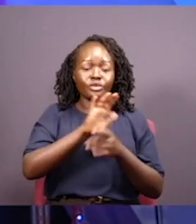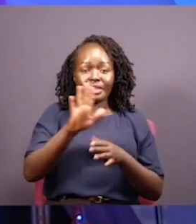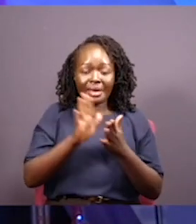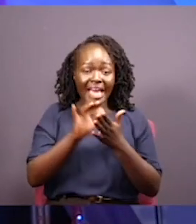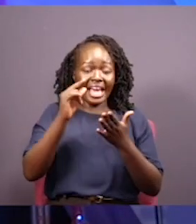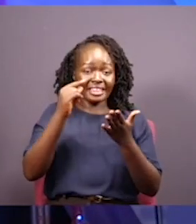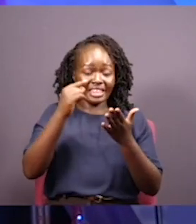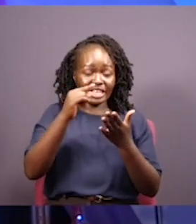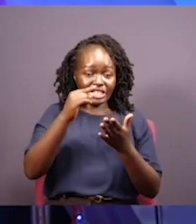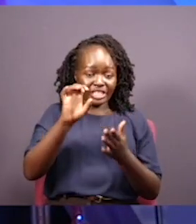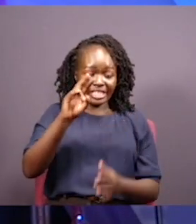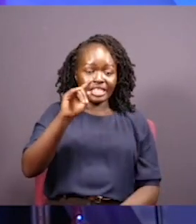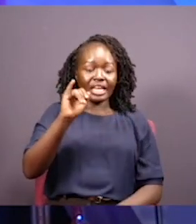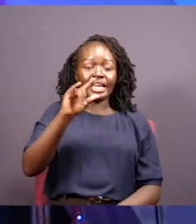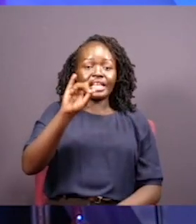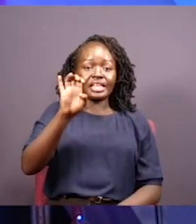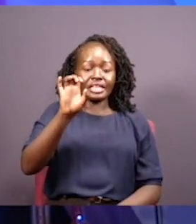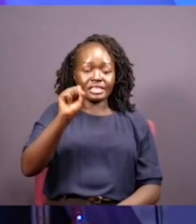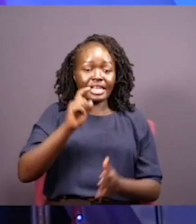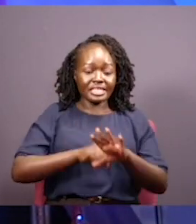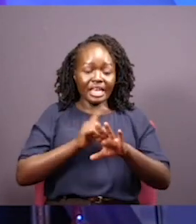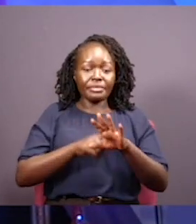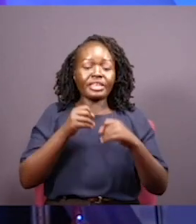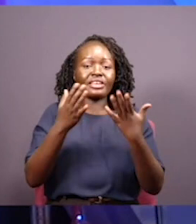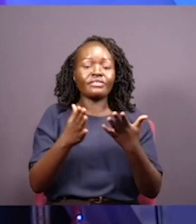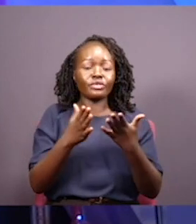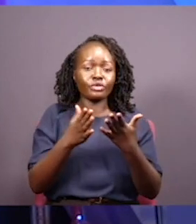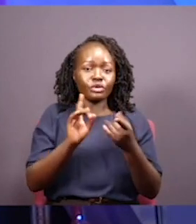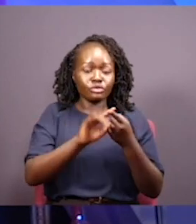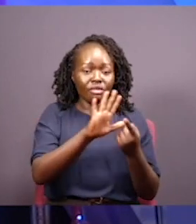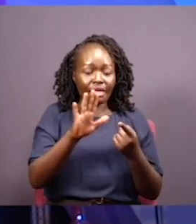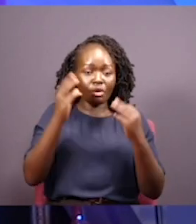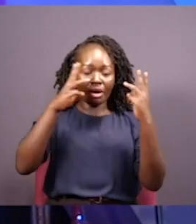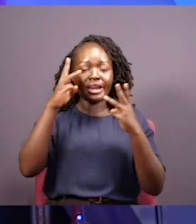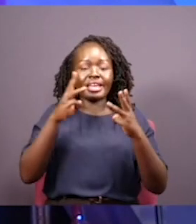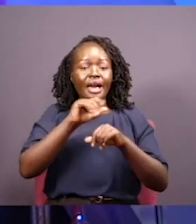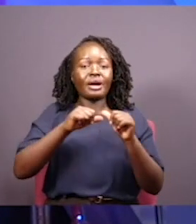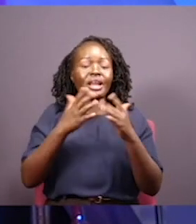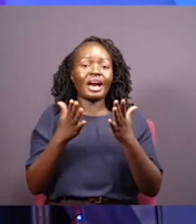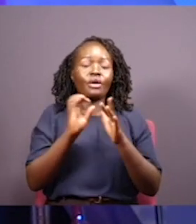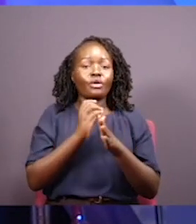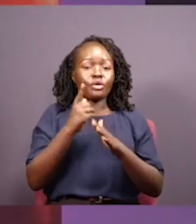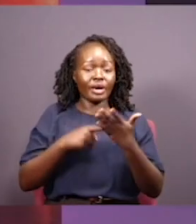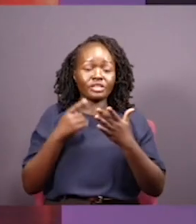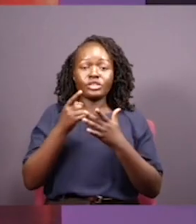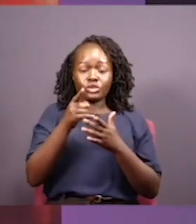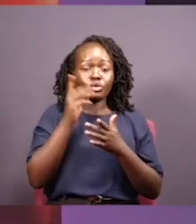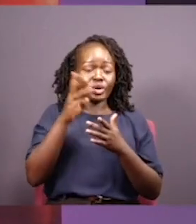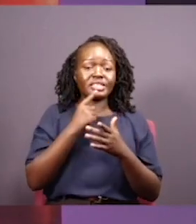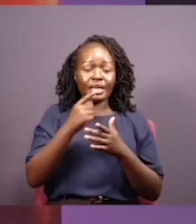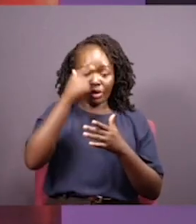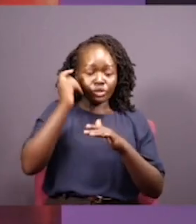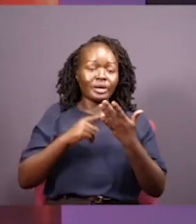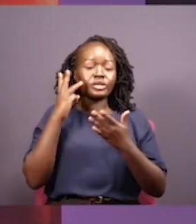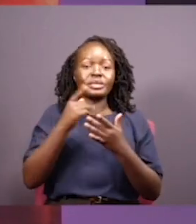But when they hand you over, do not worry about how or what you are to say, for what you are to say will be given